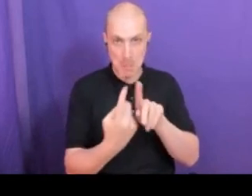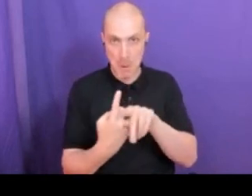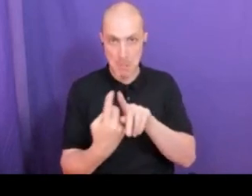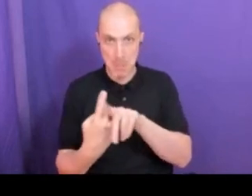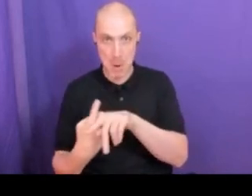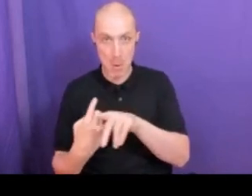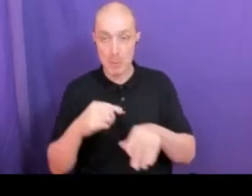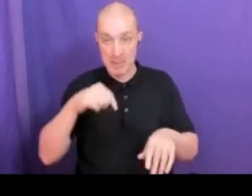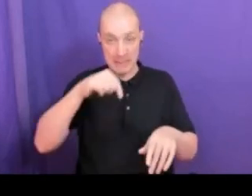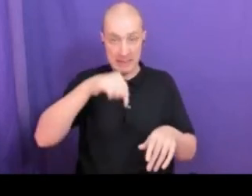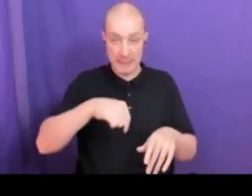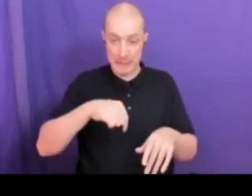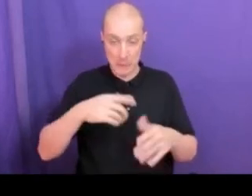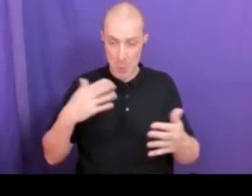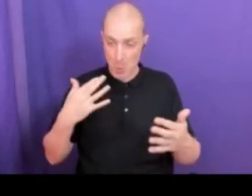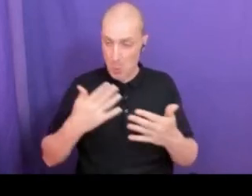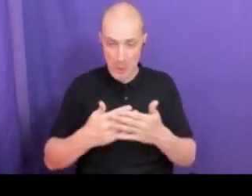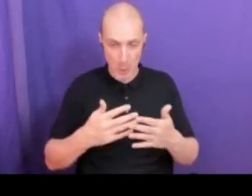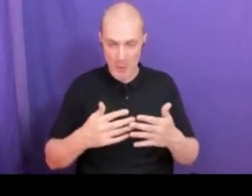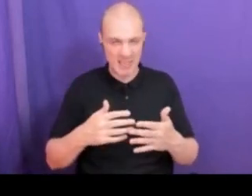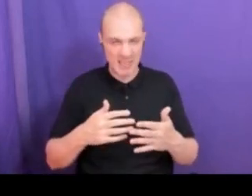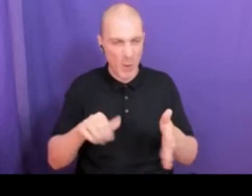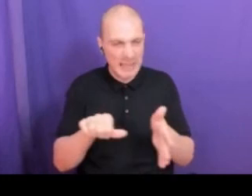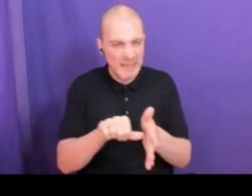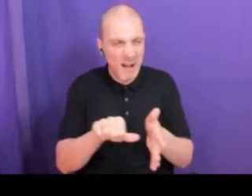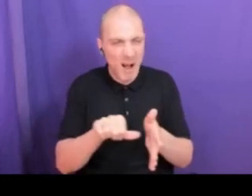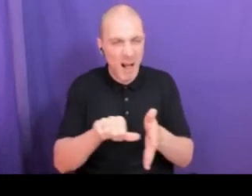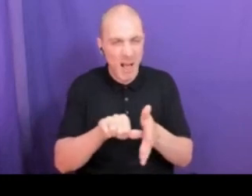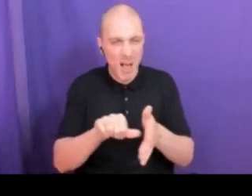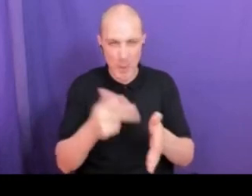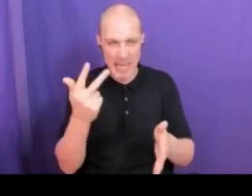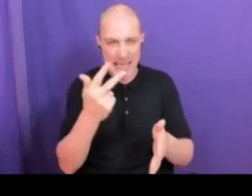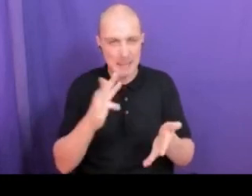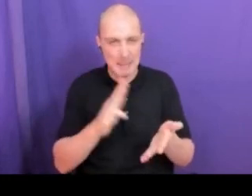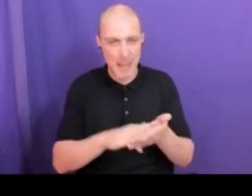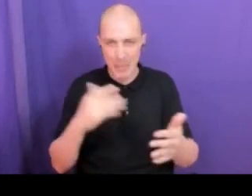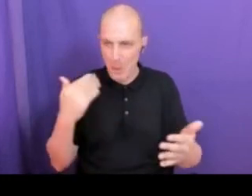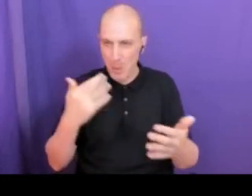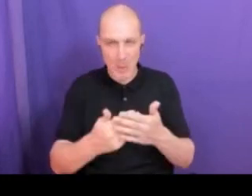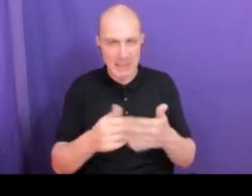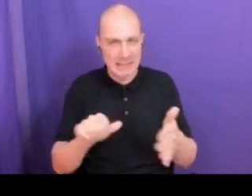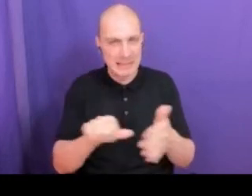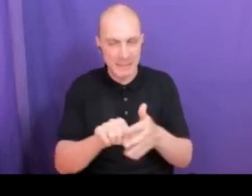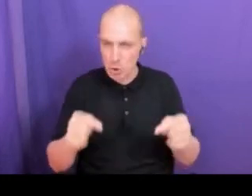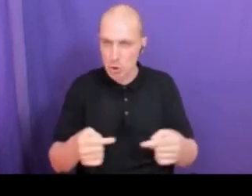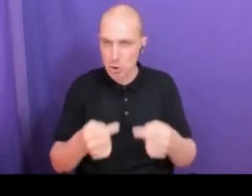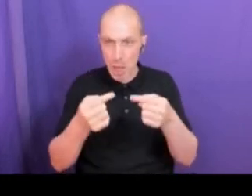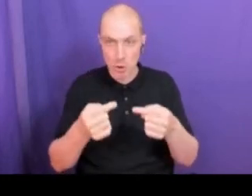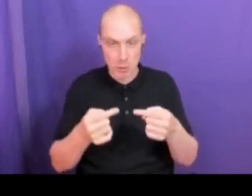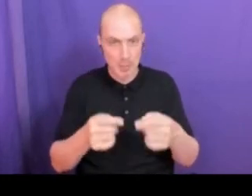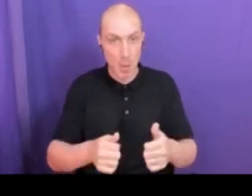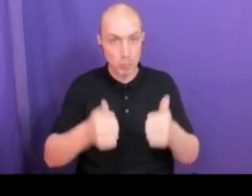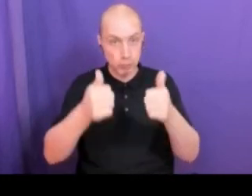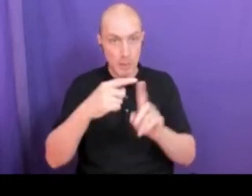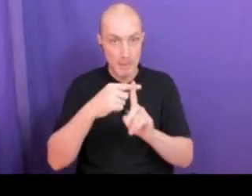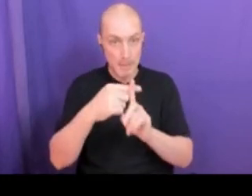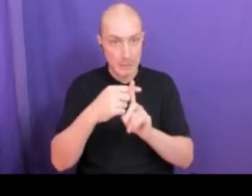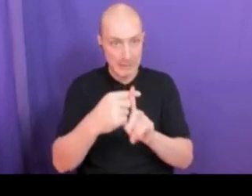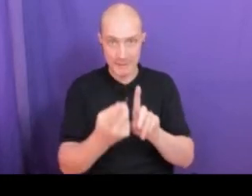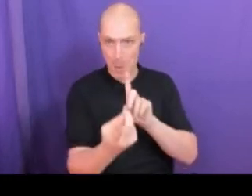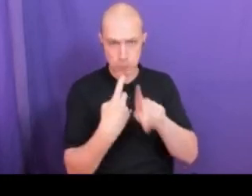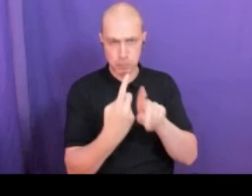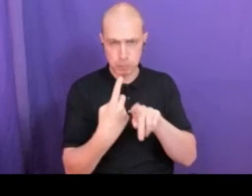clinical services in this last 18 months. So fantastic that they engaged so much. And I just wondered if you had any insight into how